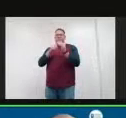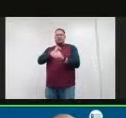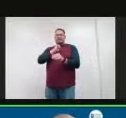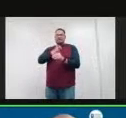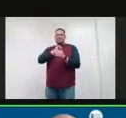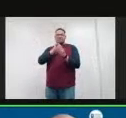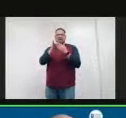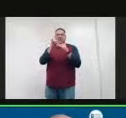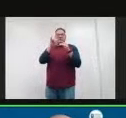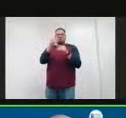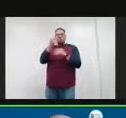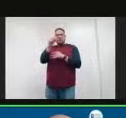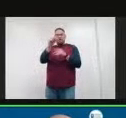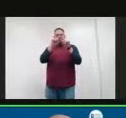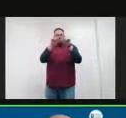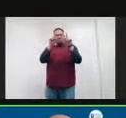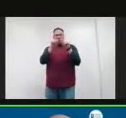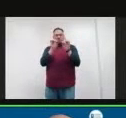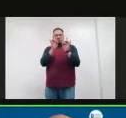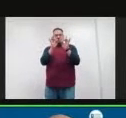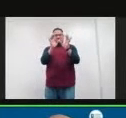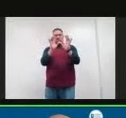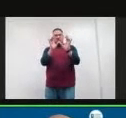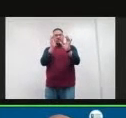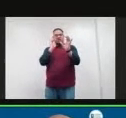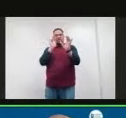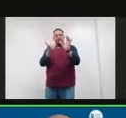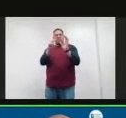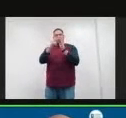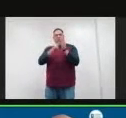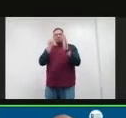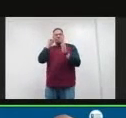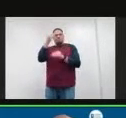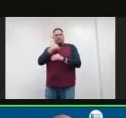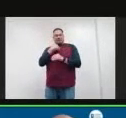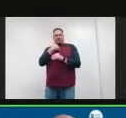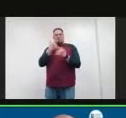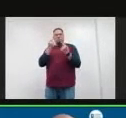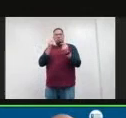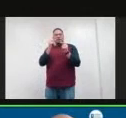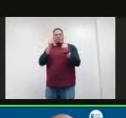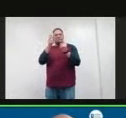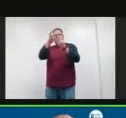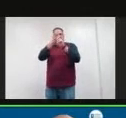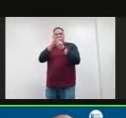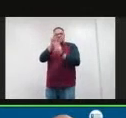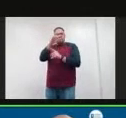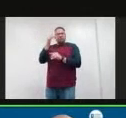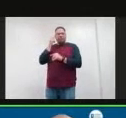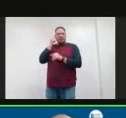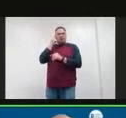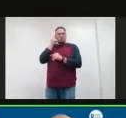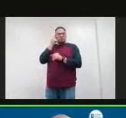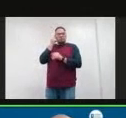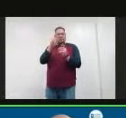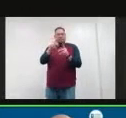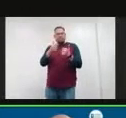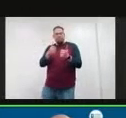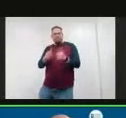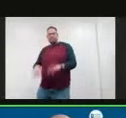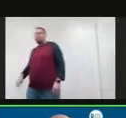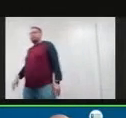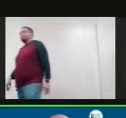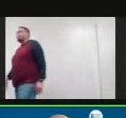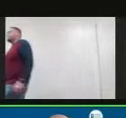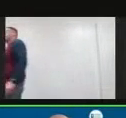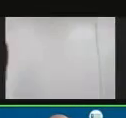green Post-its that you're seeing up here are really notes to myself trying to capture the thoughts of board members. Okay.